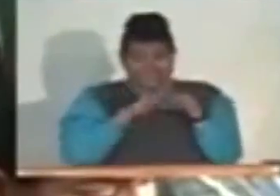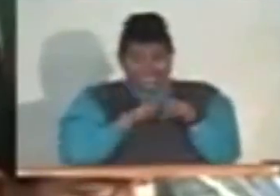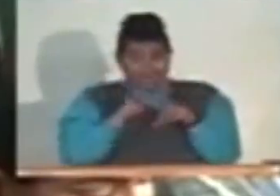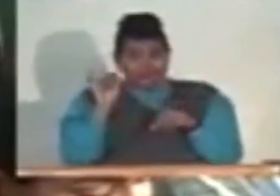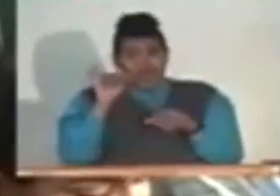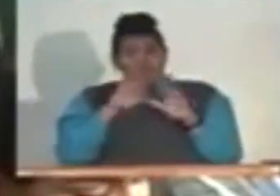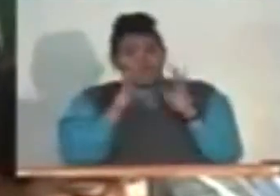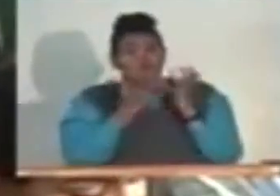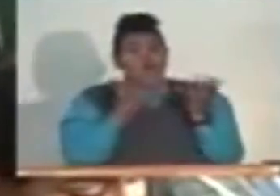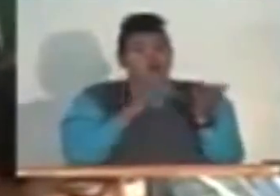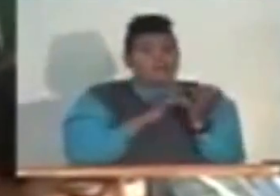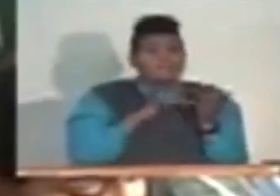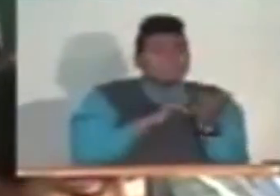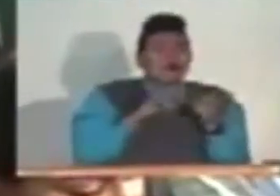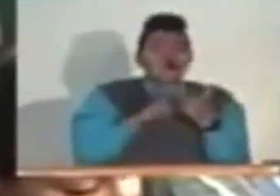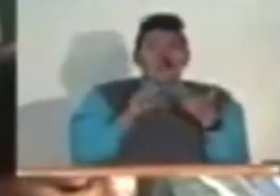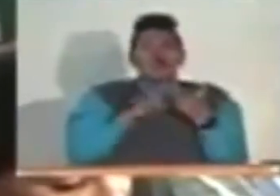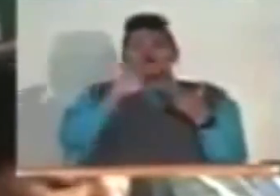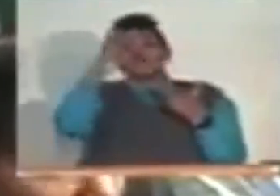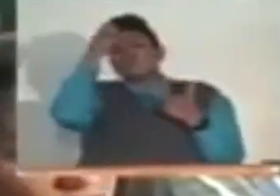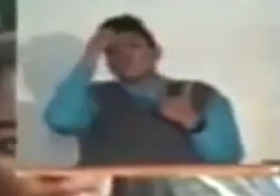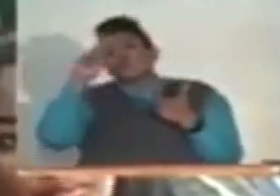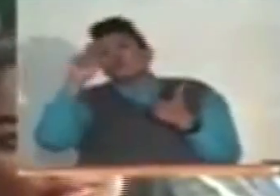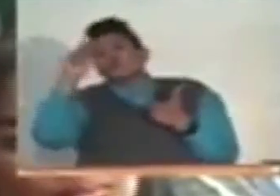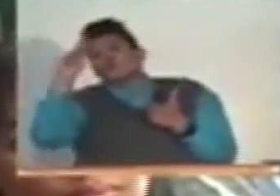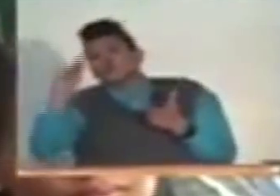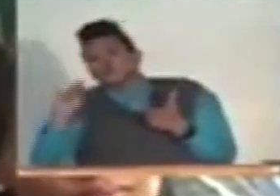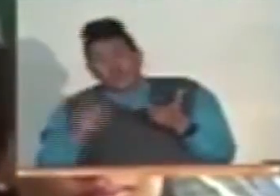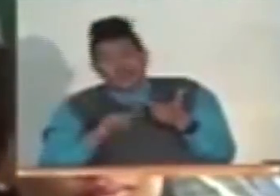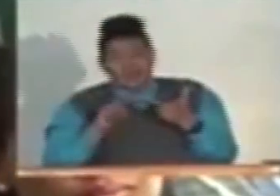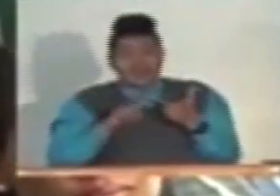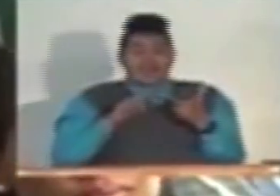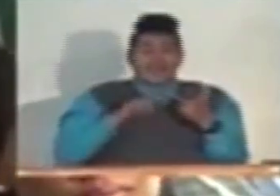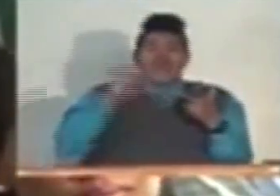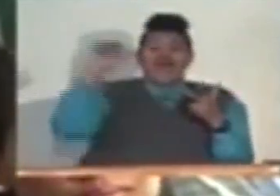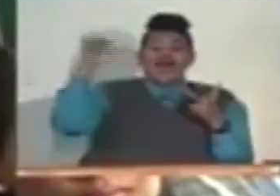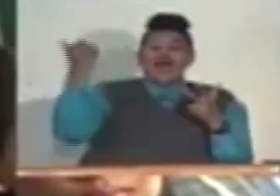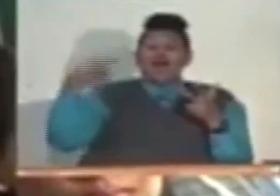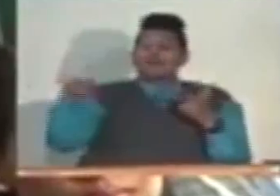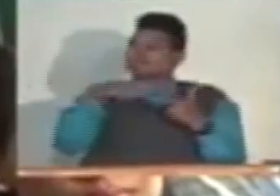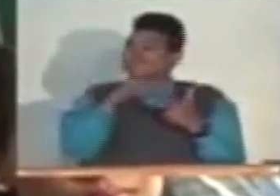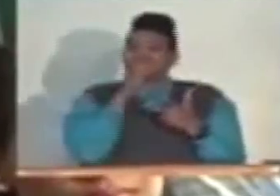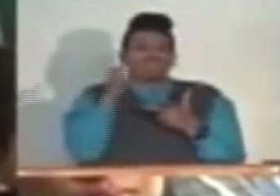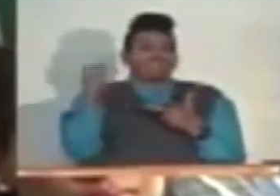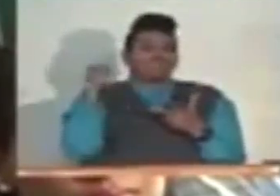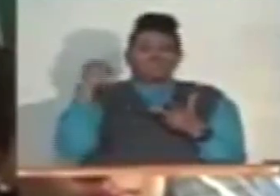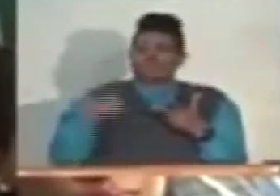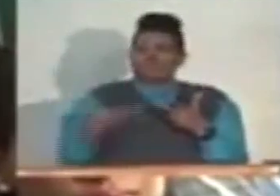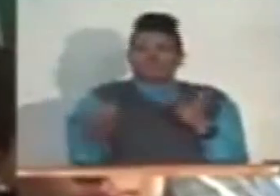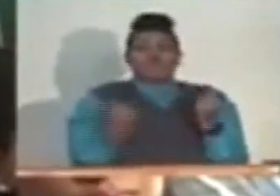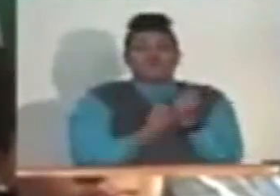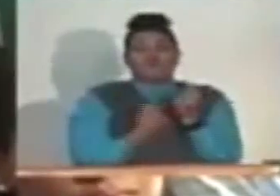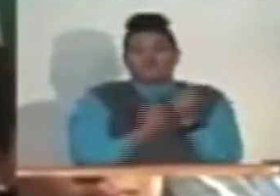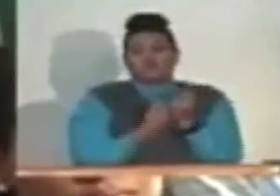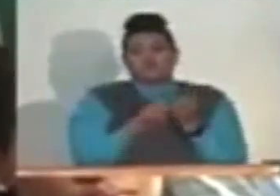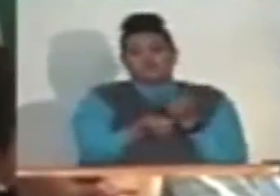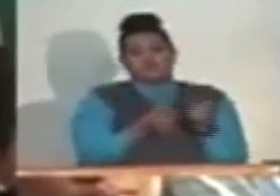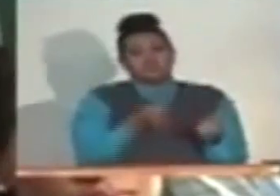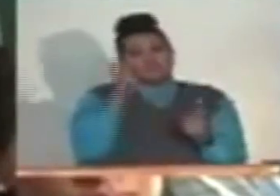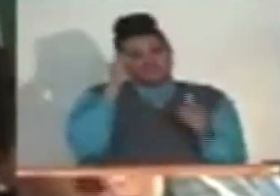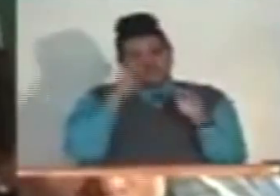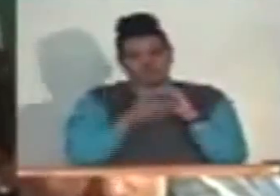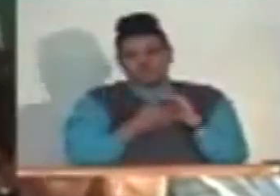such as the World Bank, the European Union, and others, and the IDB, were not providing financing